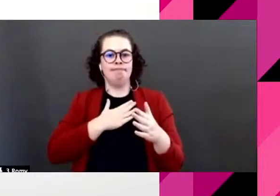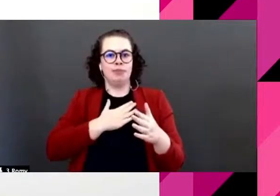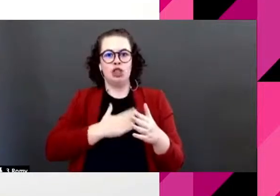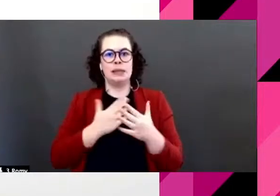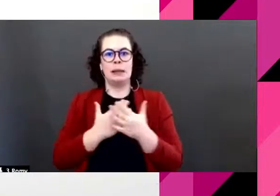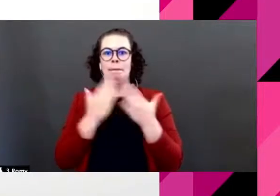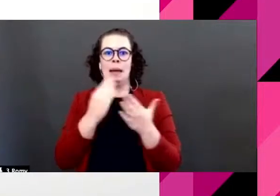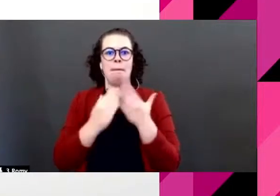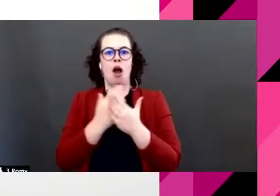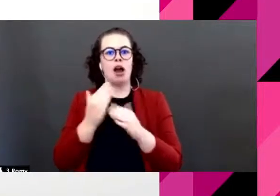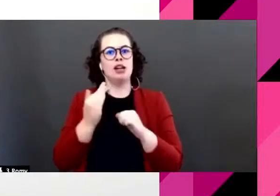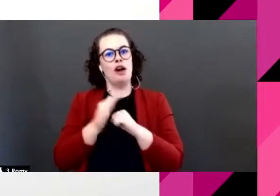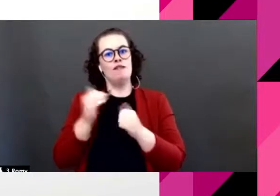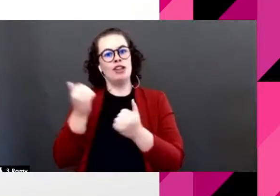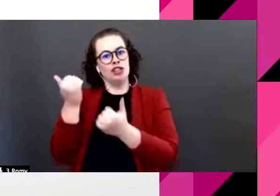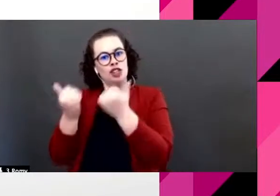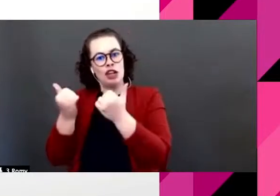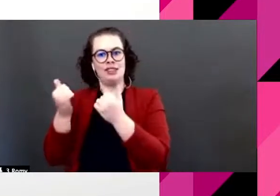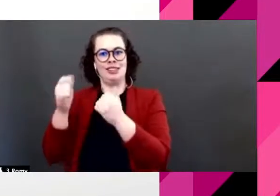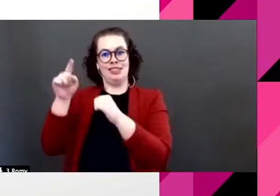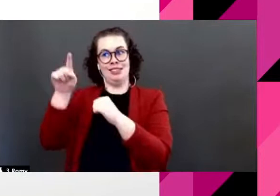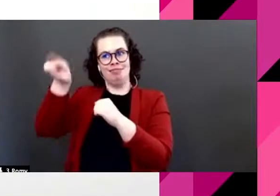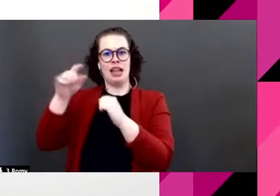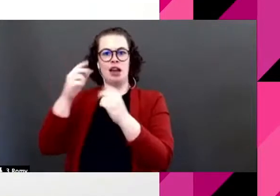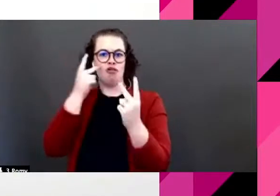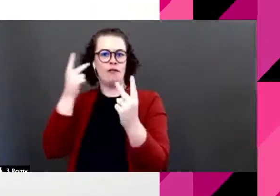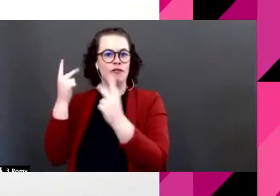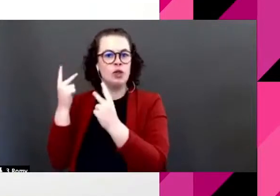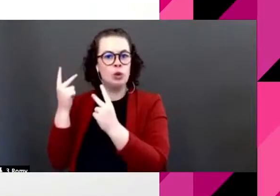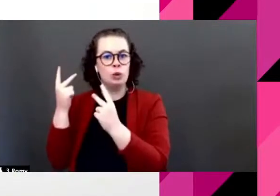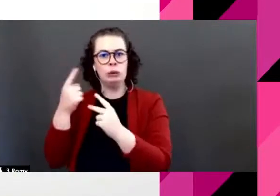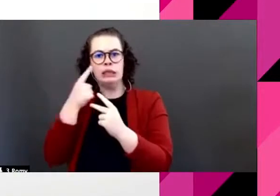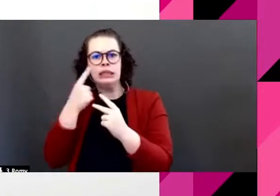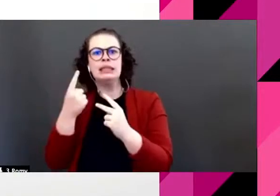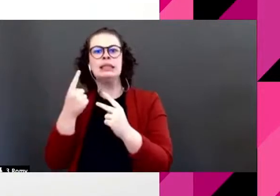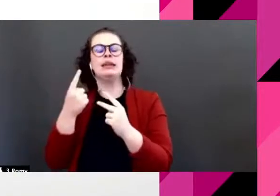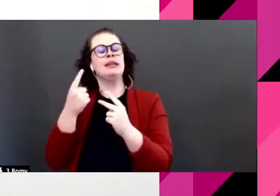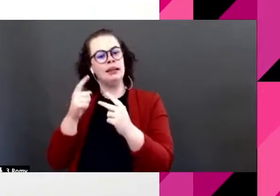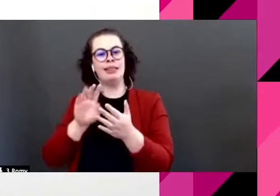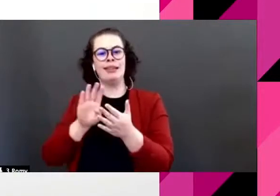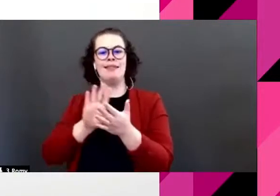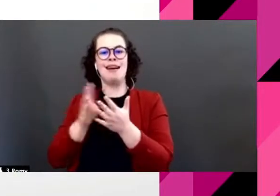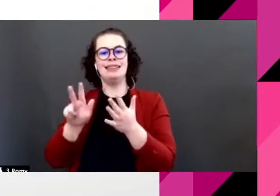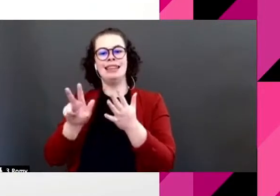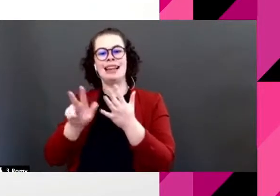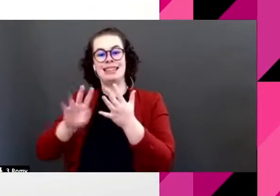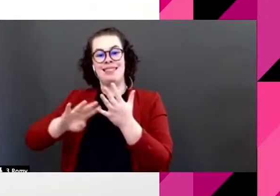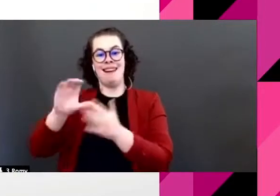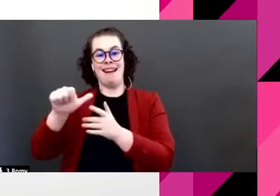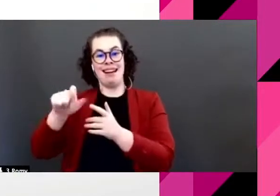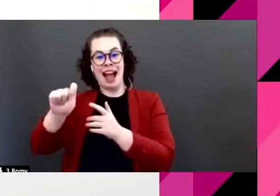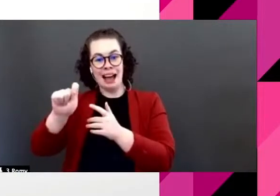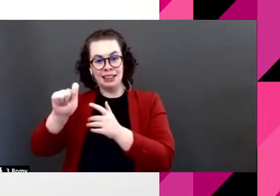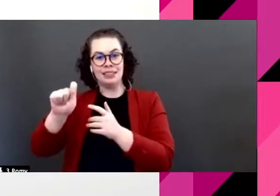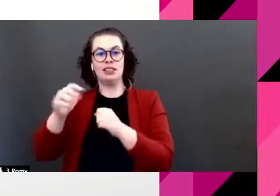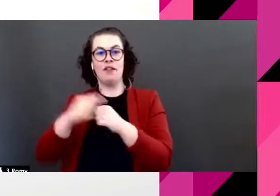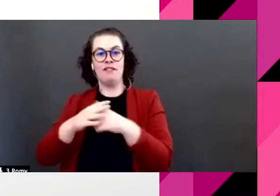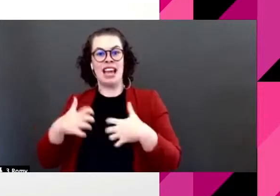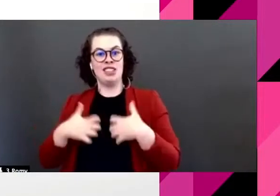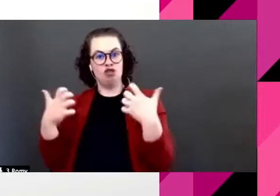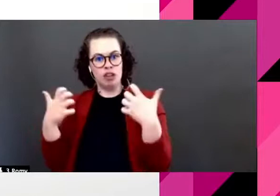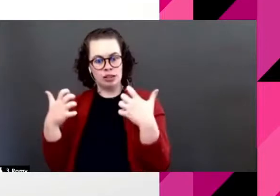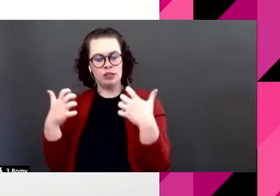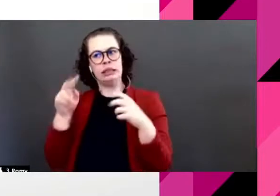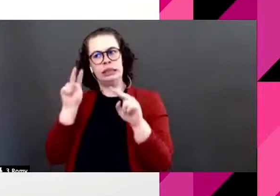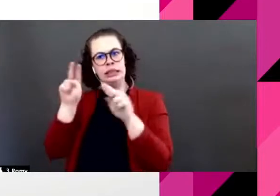Justice's review of the Prohibition of Incitement to Hatred Act of 1989 and its development of